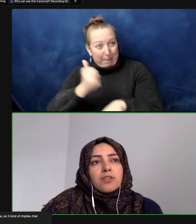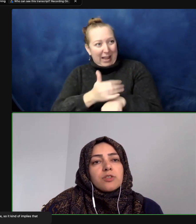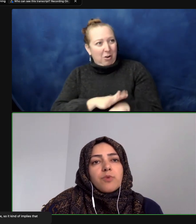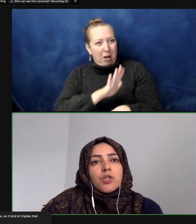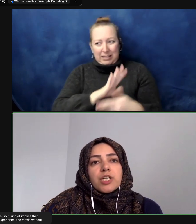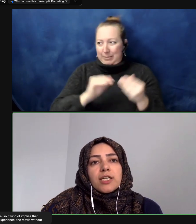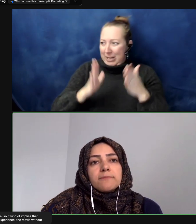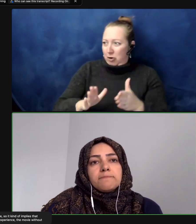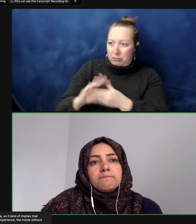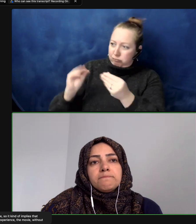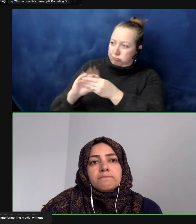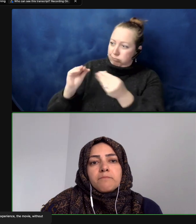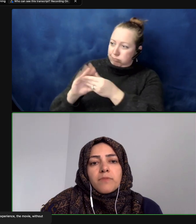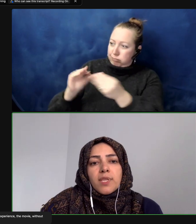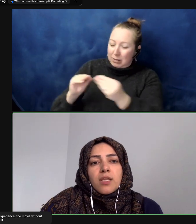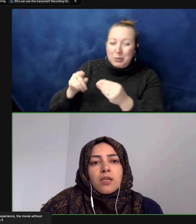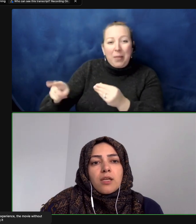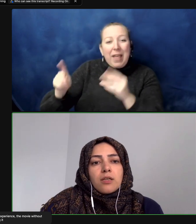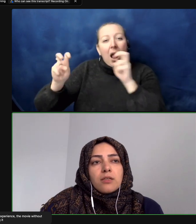without actually watching it.